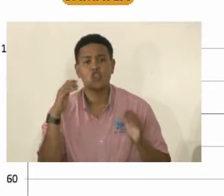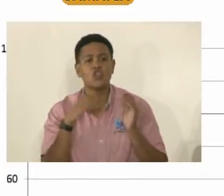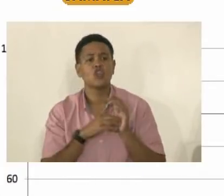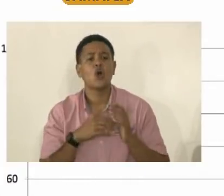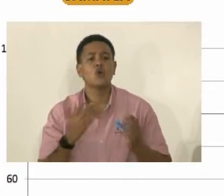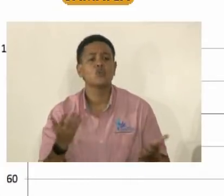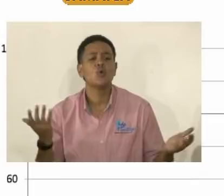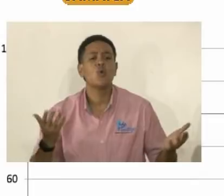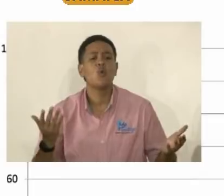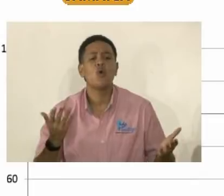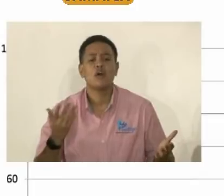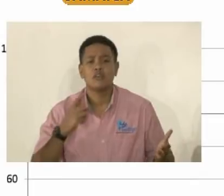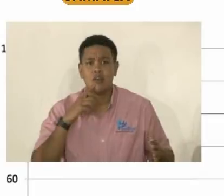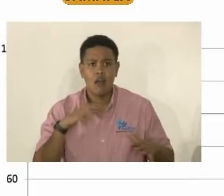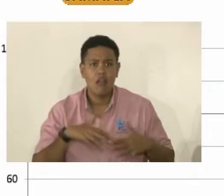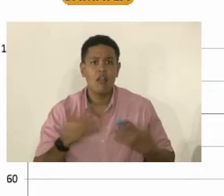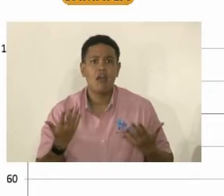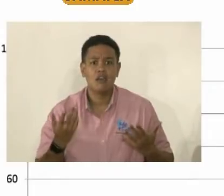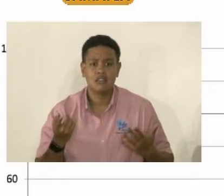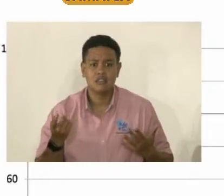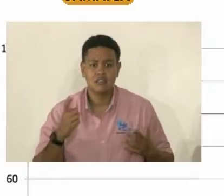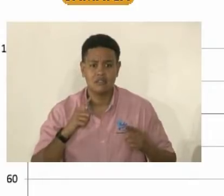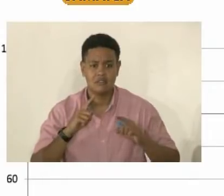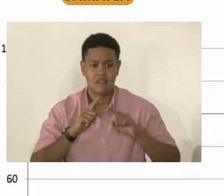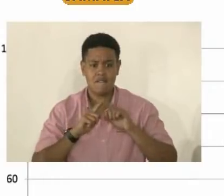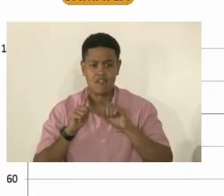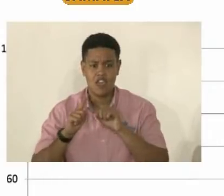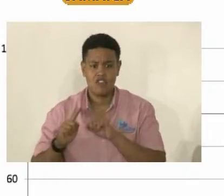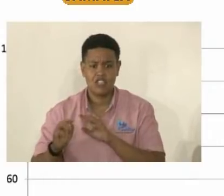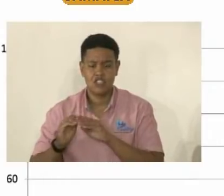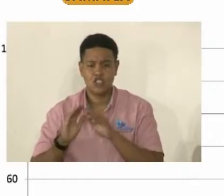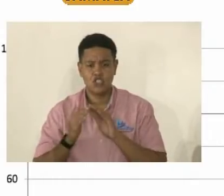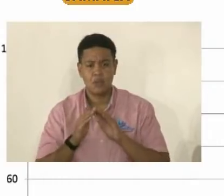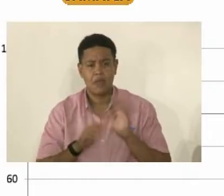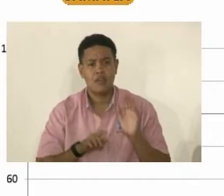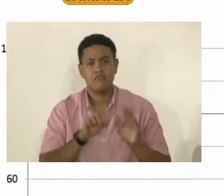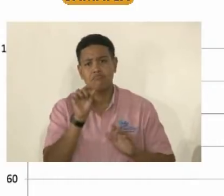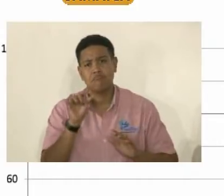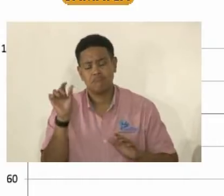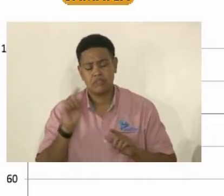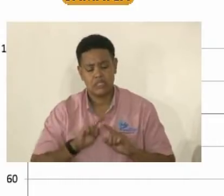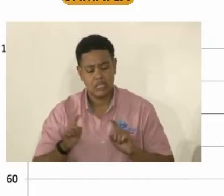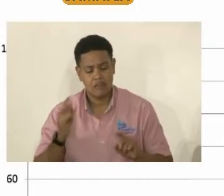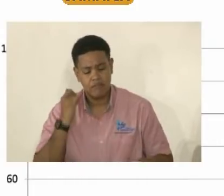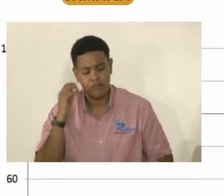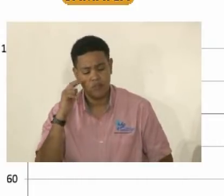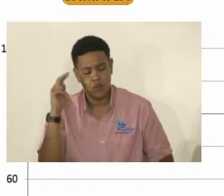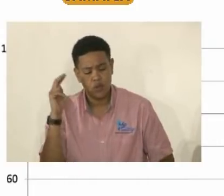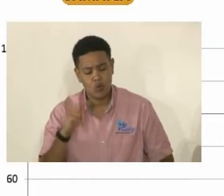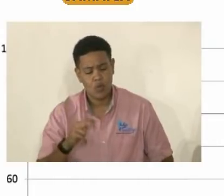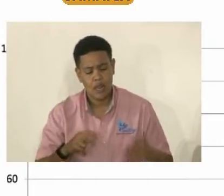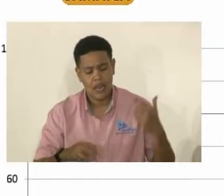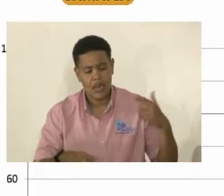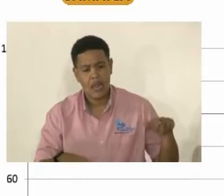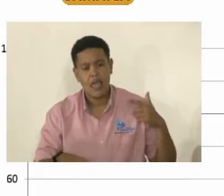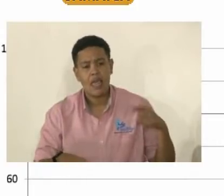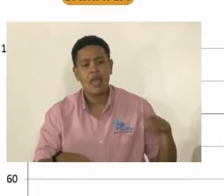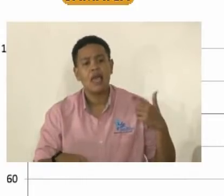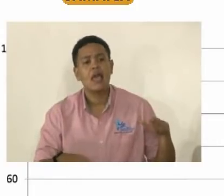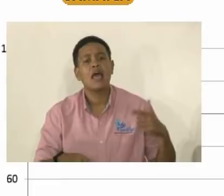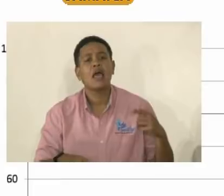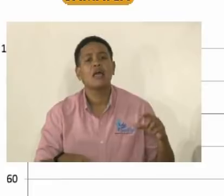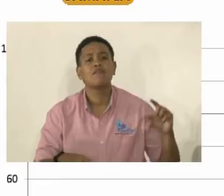is quite a dramatic variation across Jamaica. If you look at the extreme left, that